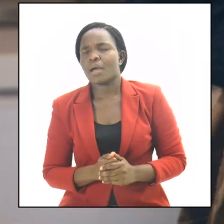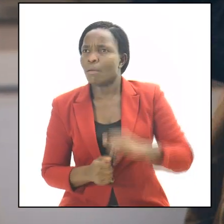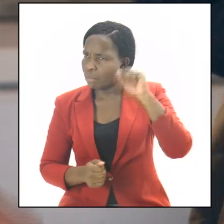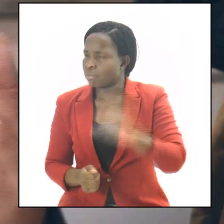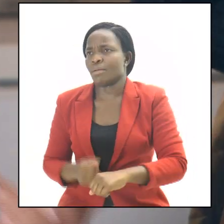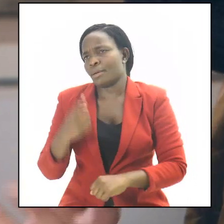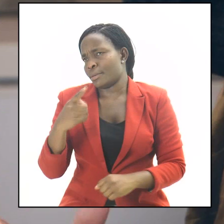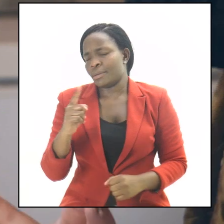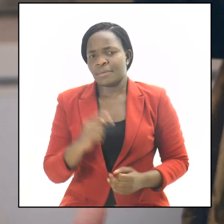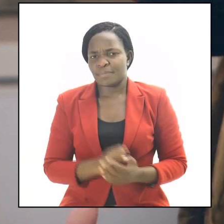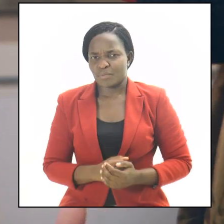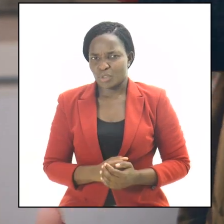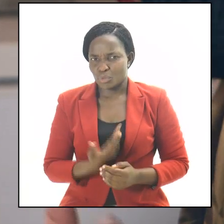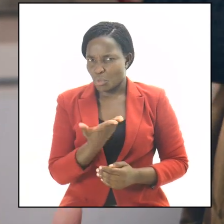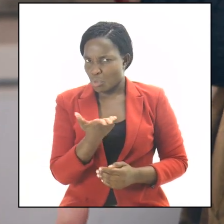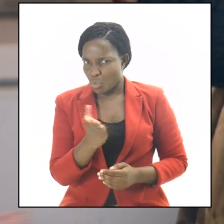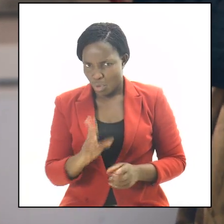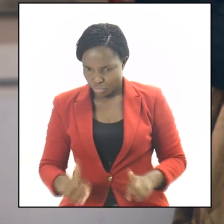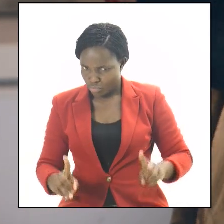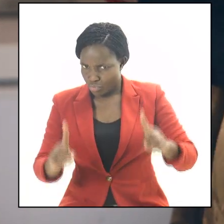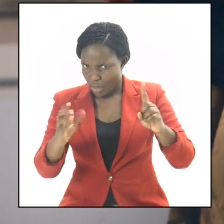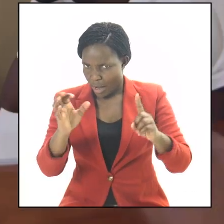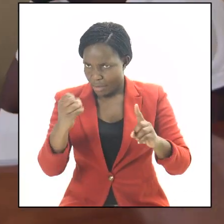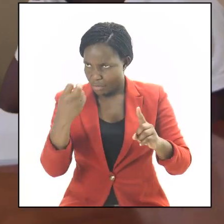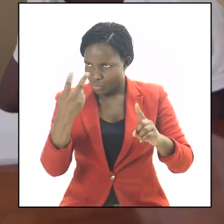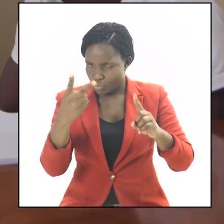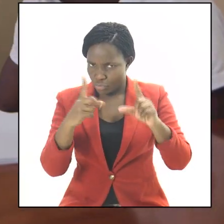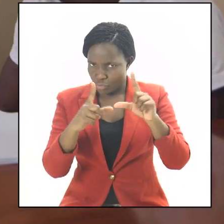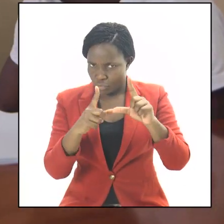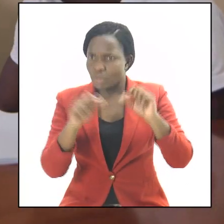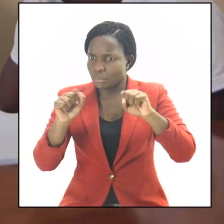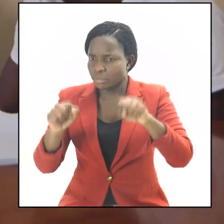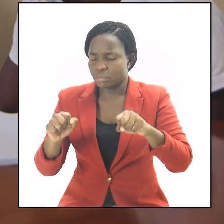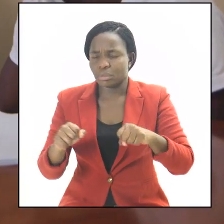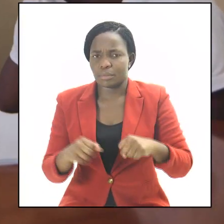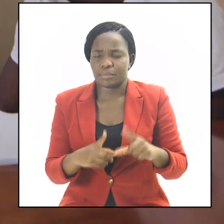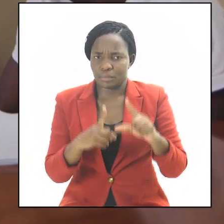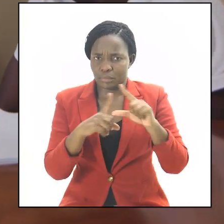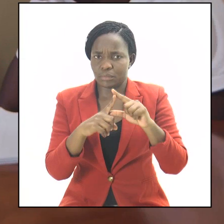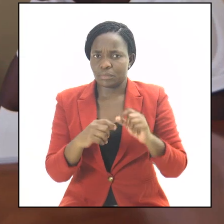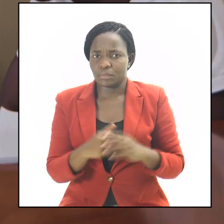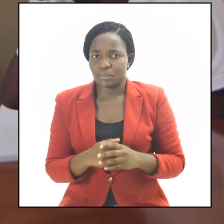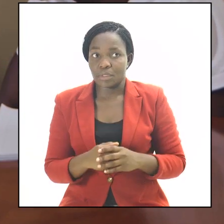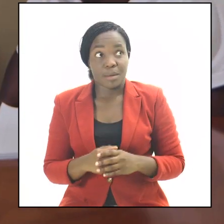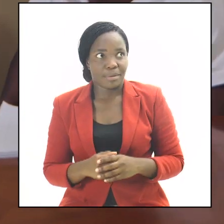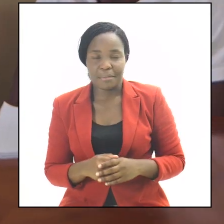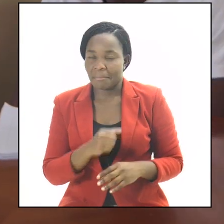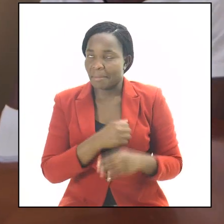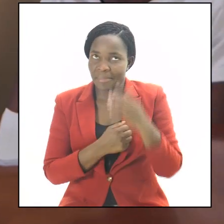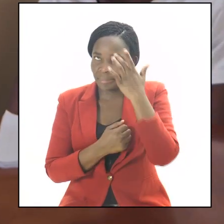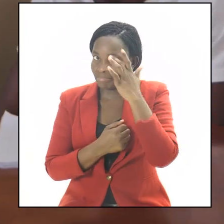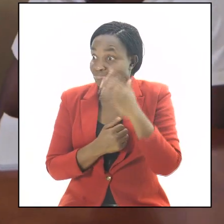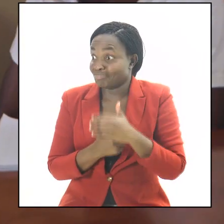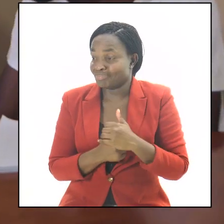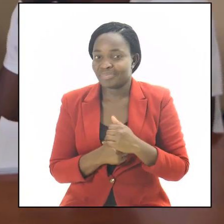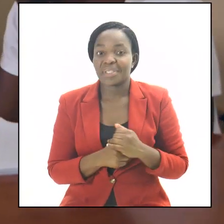right. But do all parallelograms consist of 2 triangles? Yes, they do. You clever mama. But we have